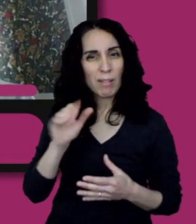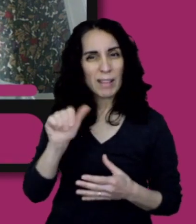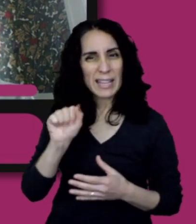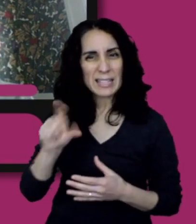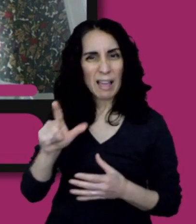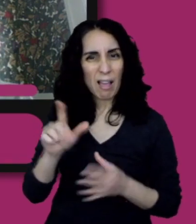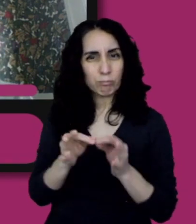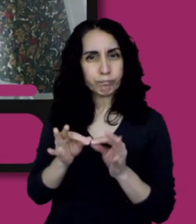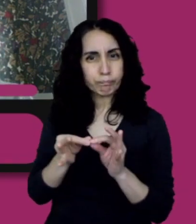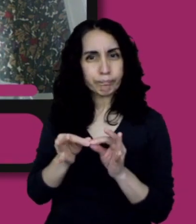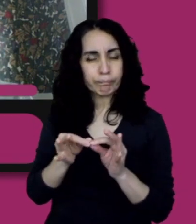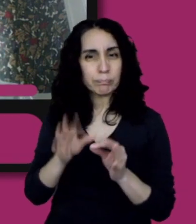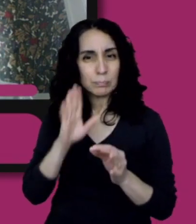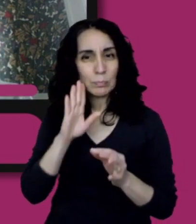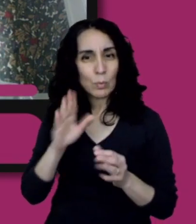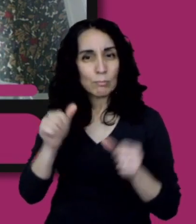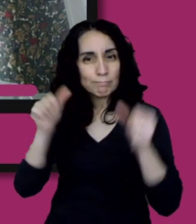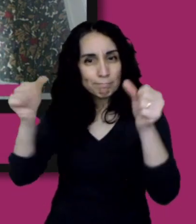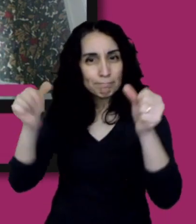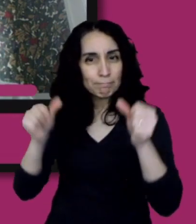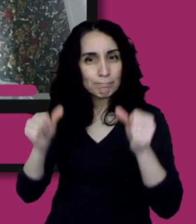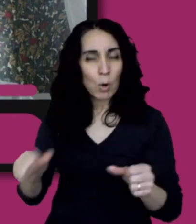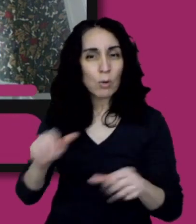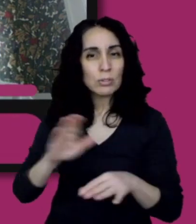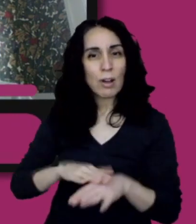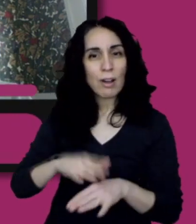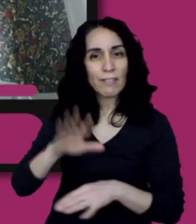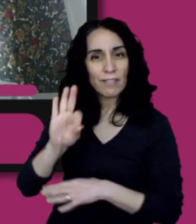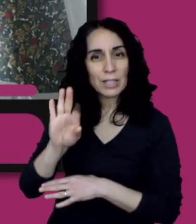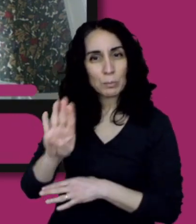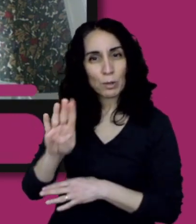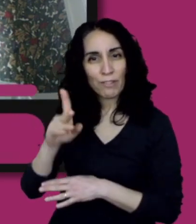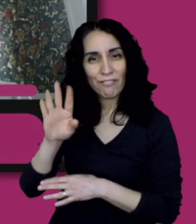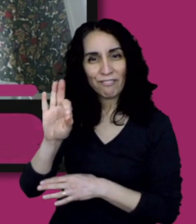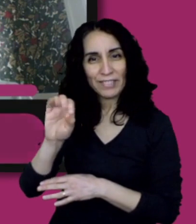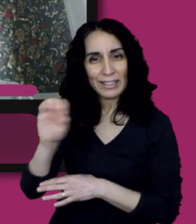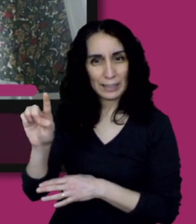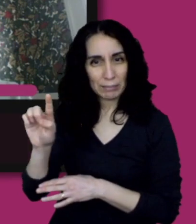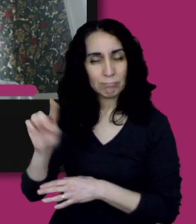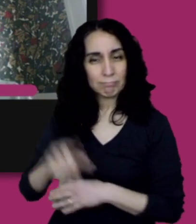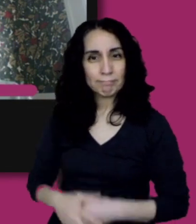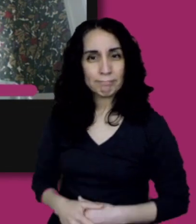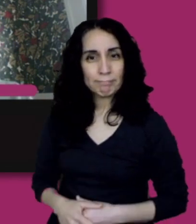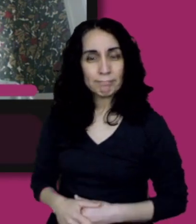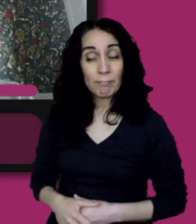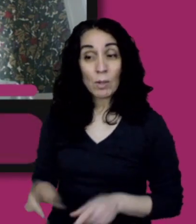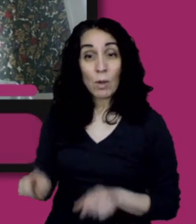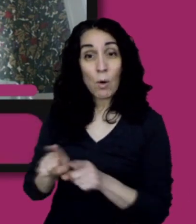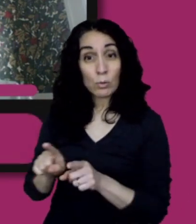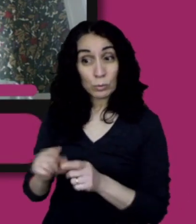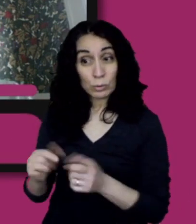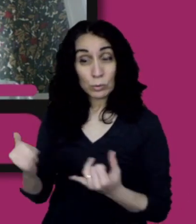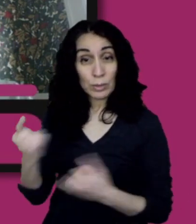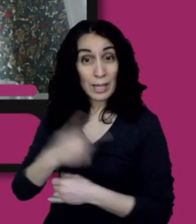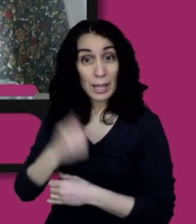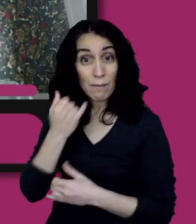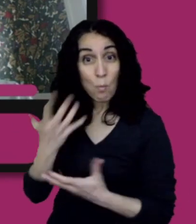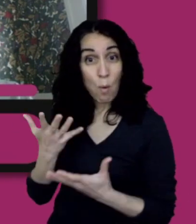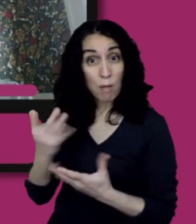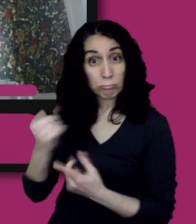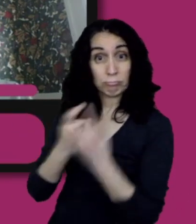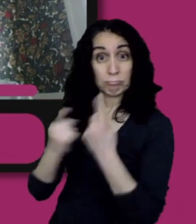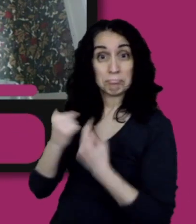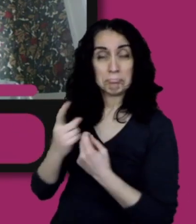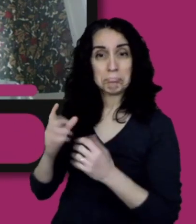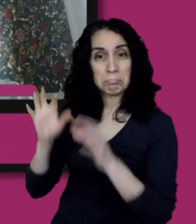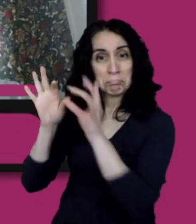be available in the next 48 hours in the same place on our Facebook feed. We also will be taking